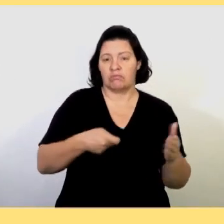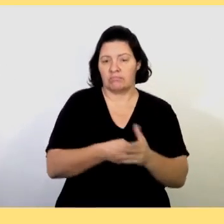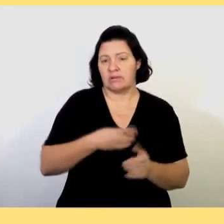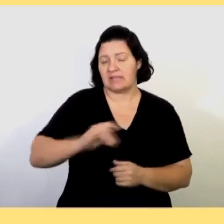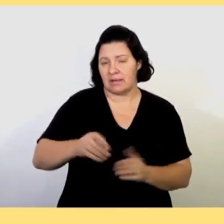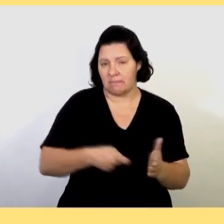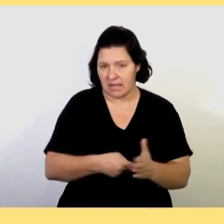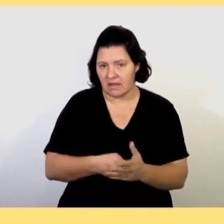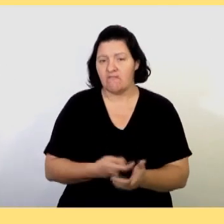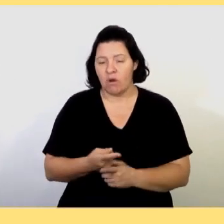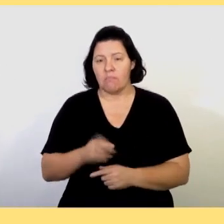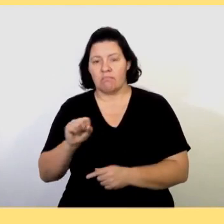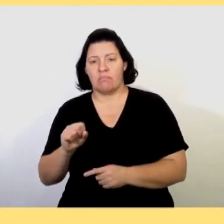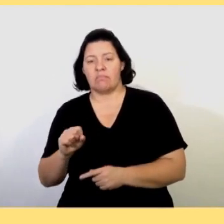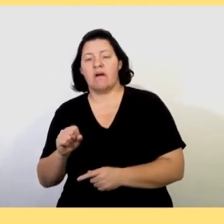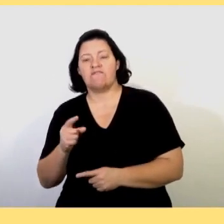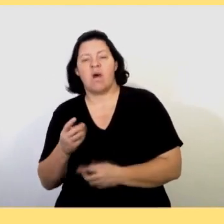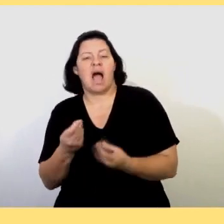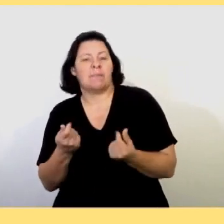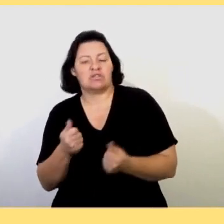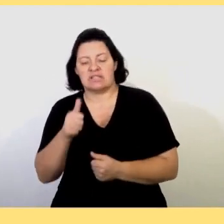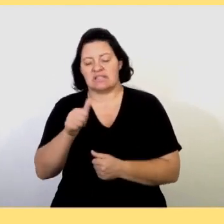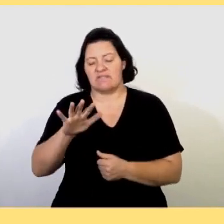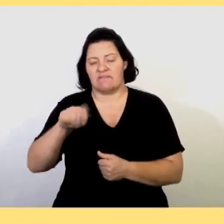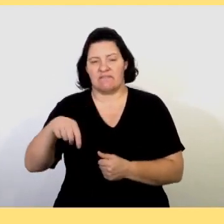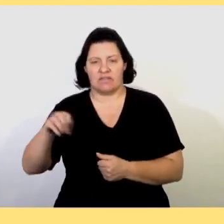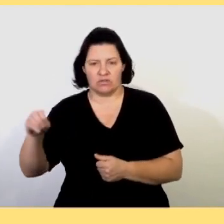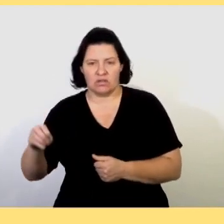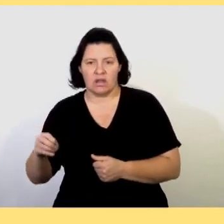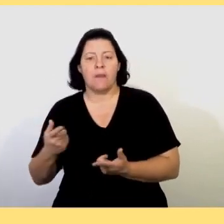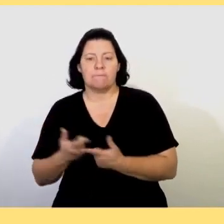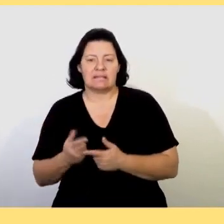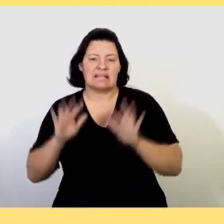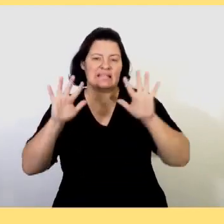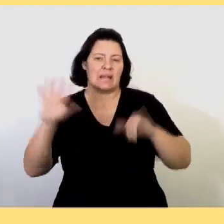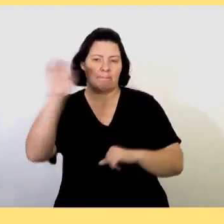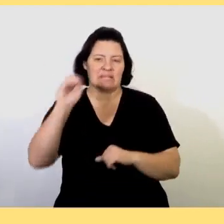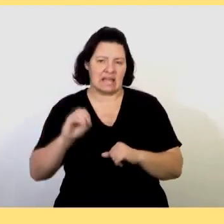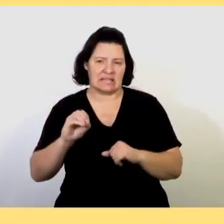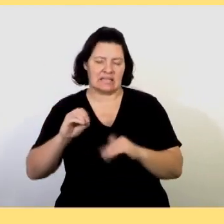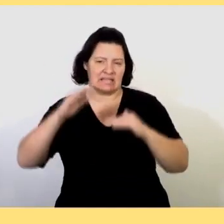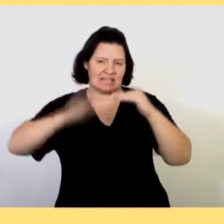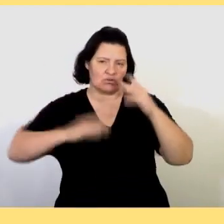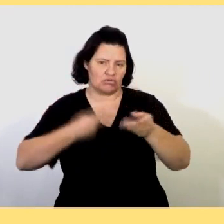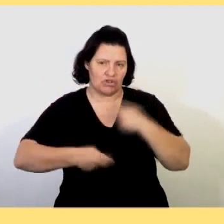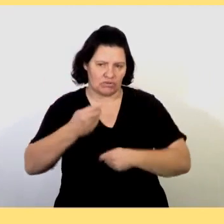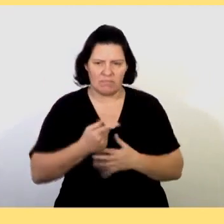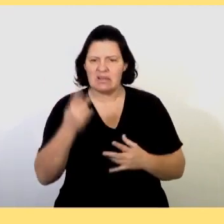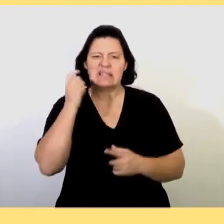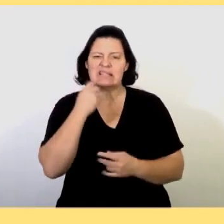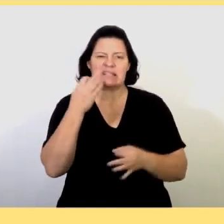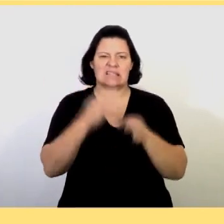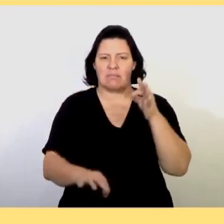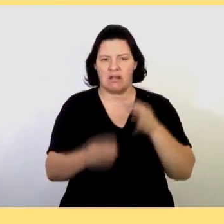stock for cash from STEM distributors for 65,000, subject to a 5% trade discount. This one is a